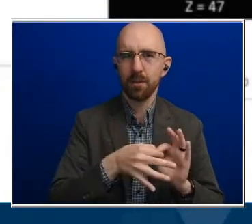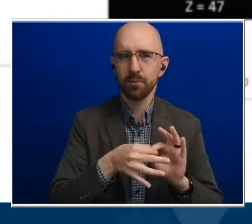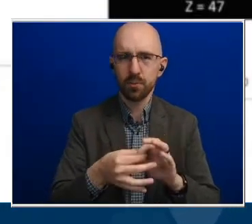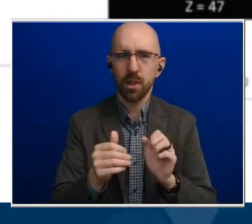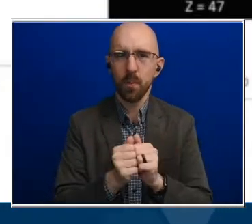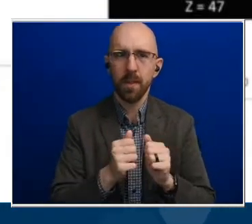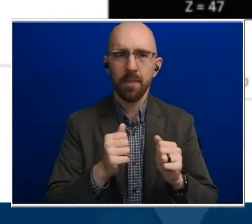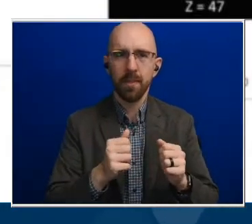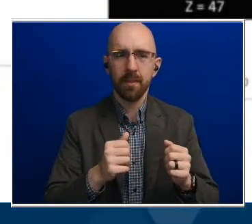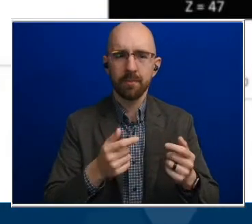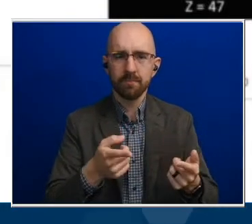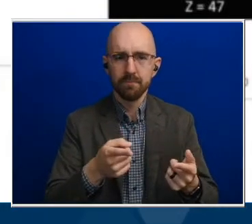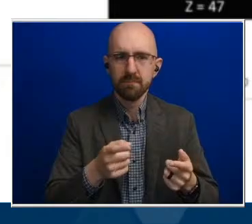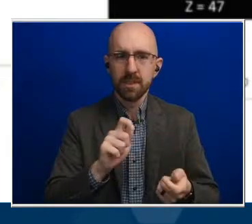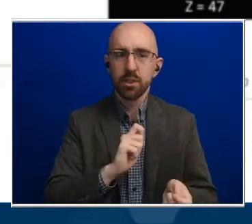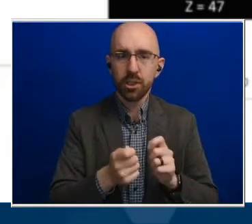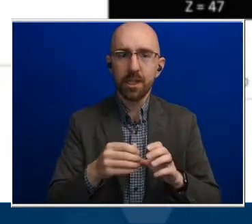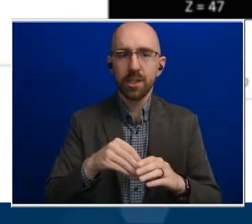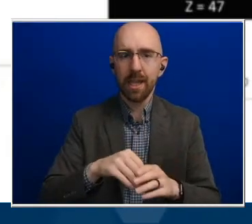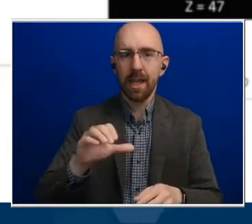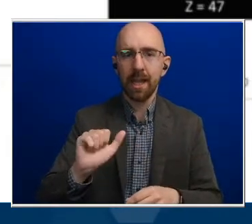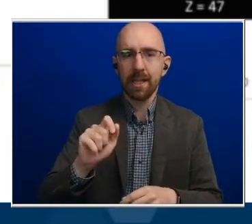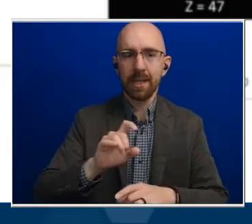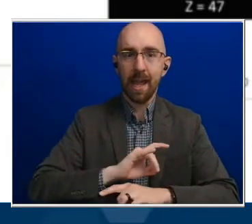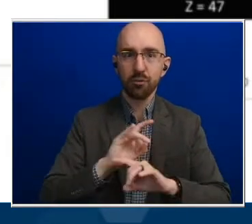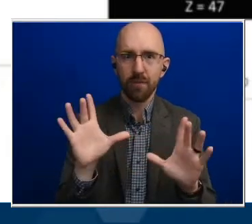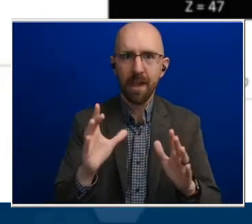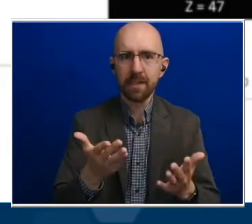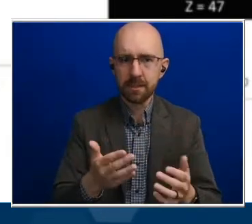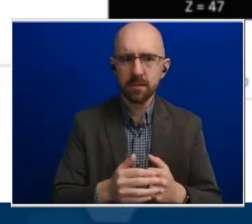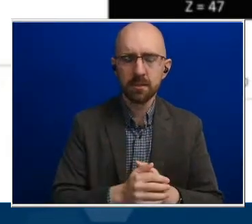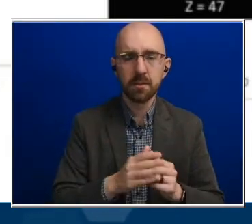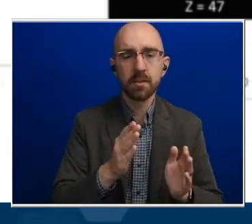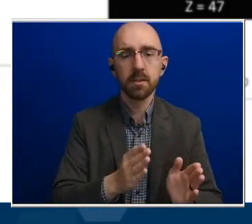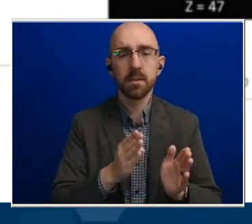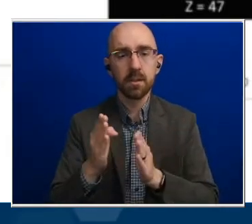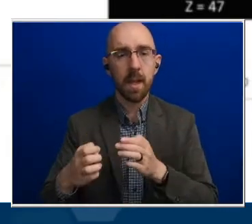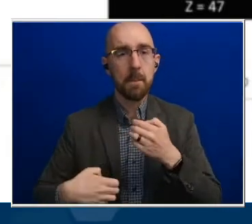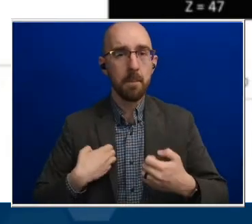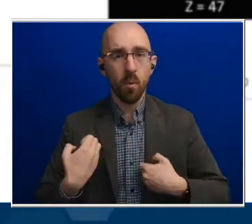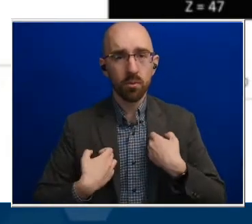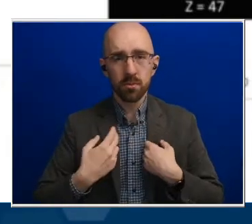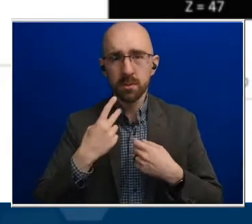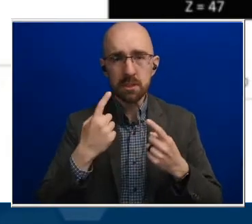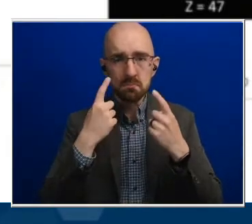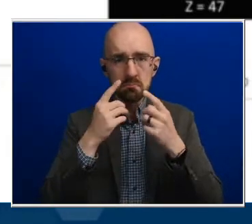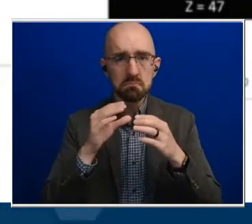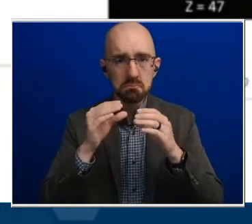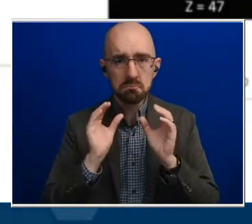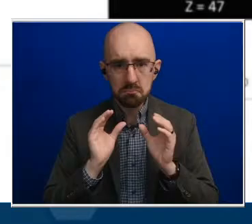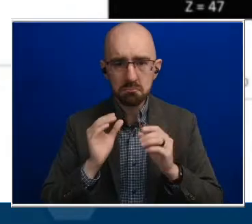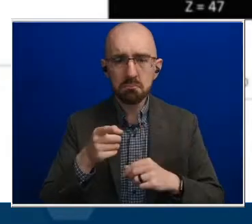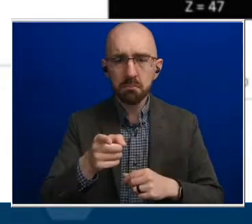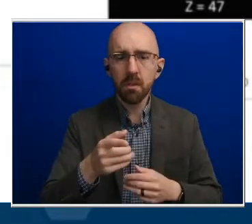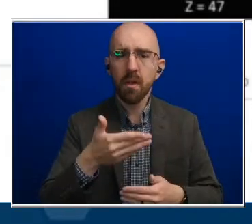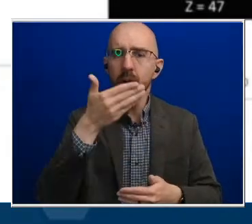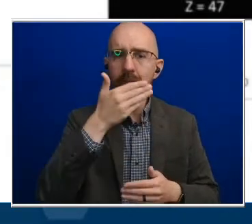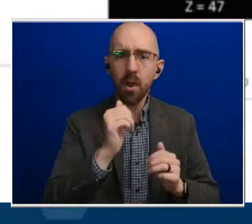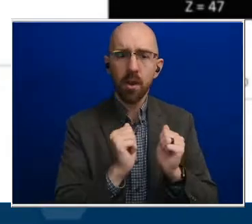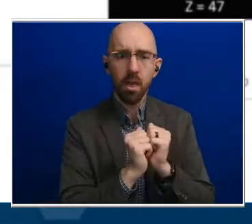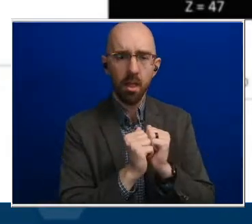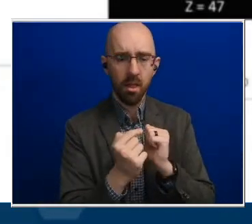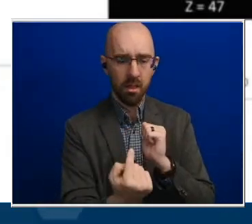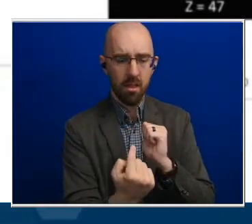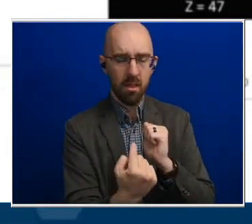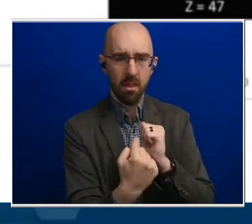catastrophizing. And then when people were experiencing emotional pain, we saw differences in the frontal cortex, also in the motor cortex, and